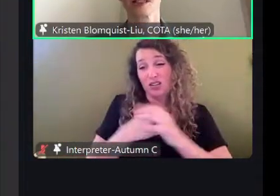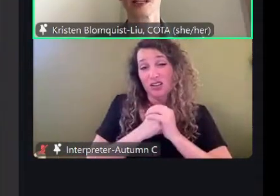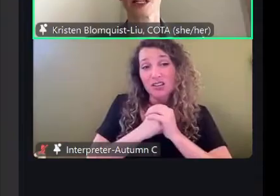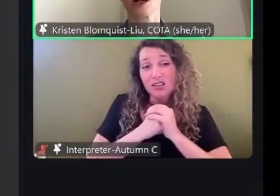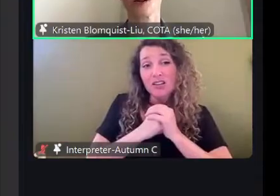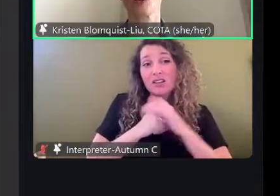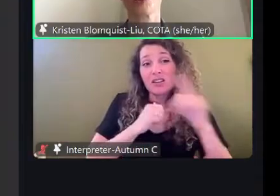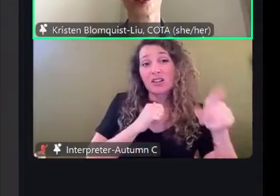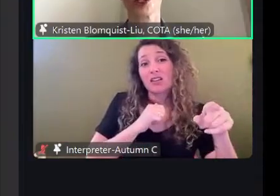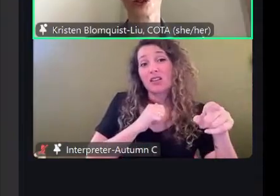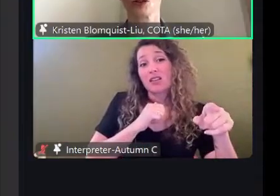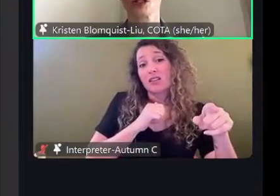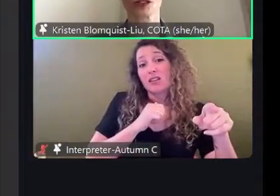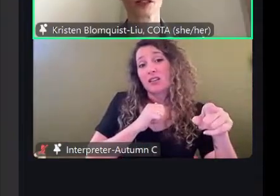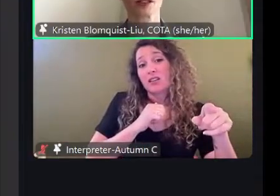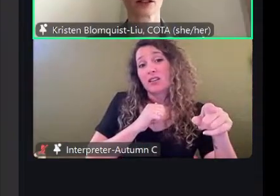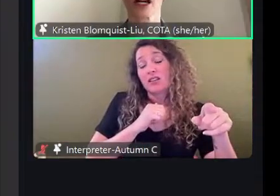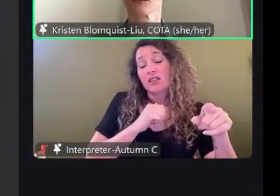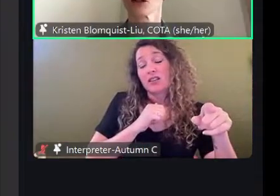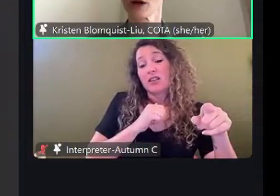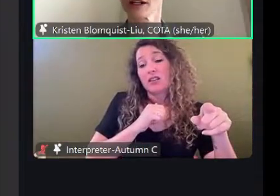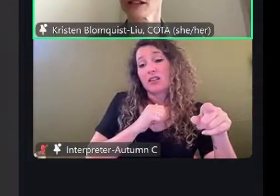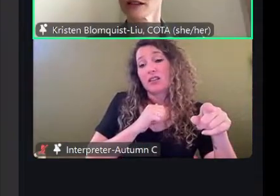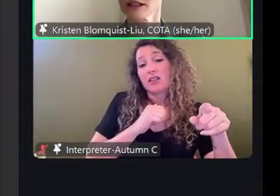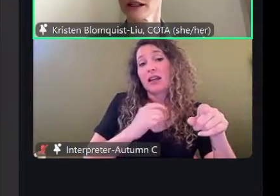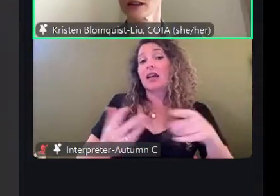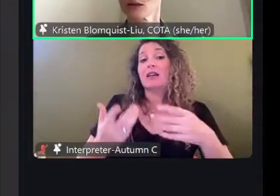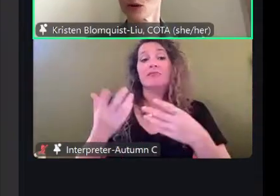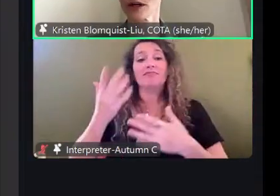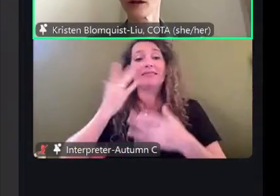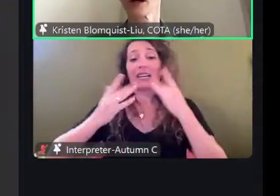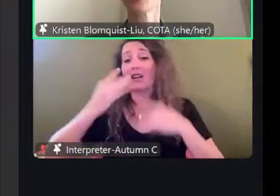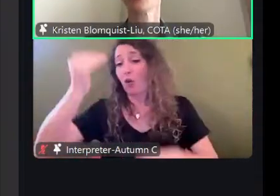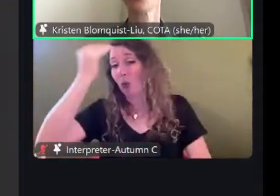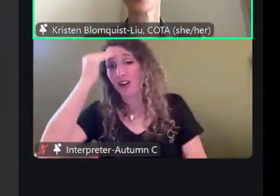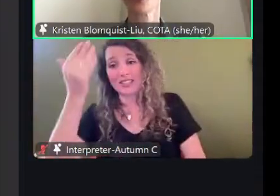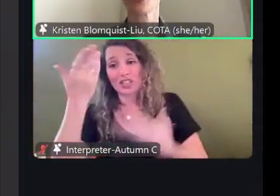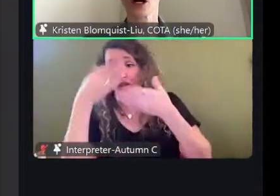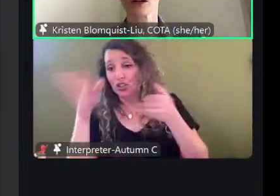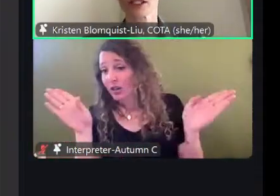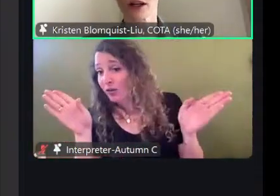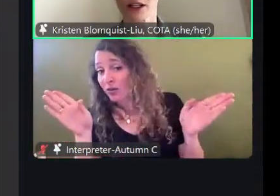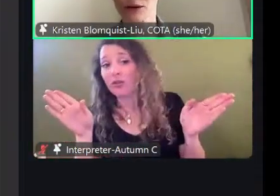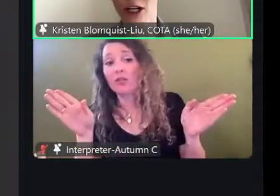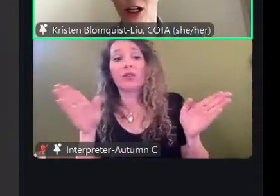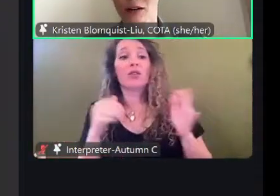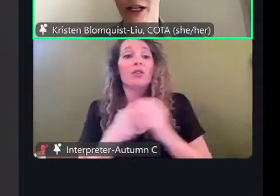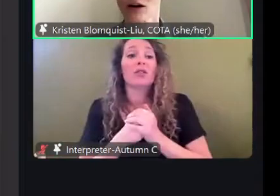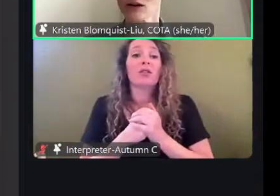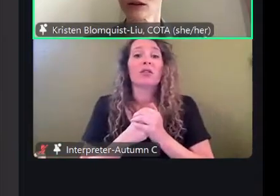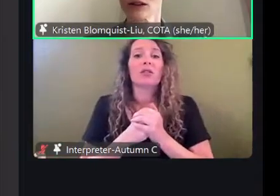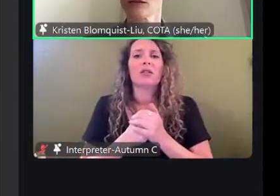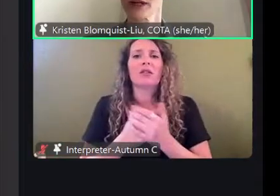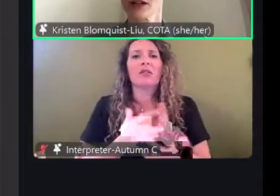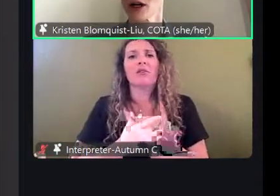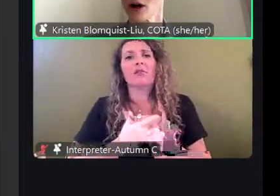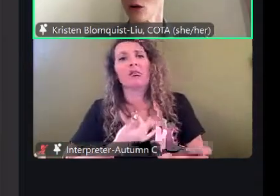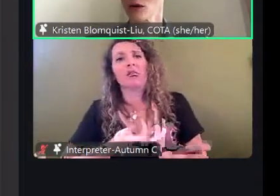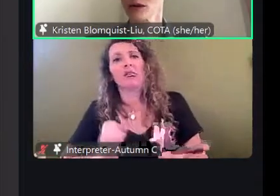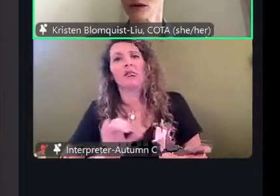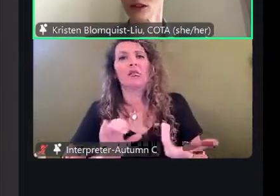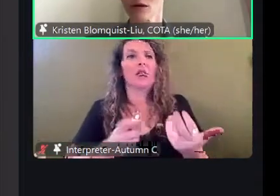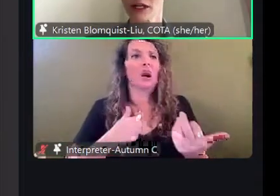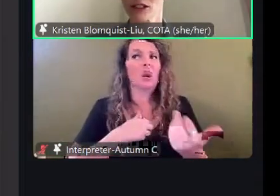and really to just a lack of awareness and support. A lot of this felt like we were carving out kind of